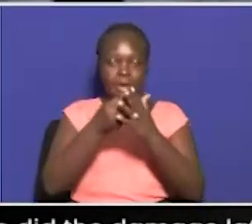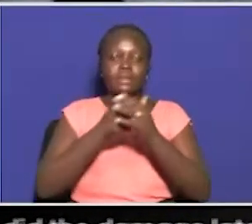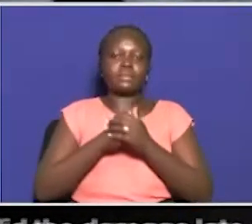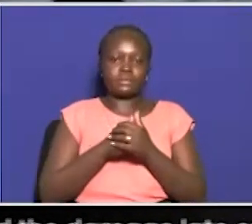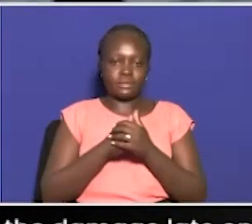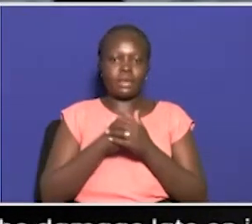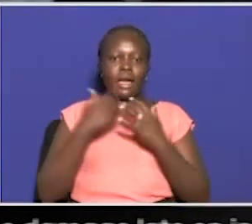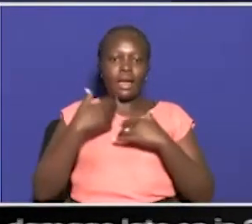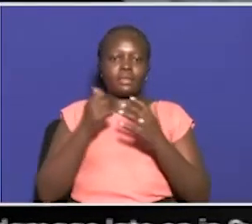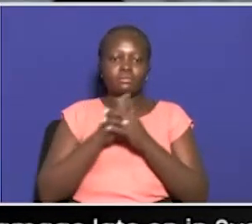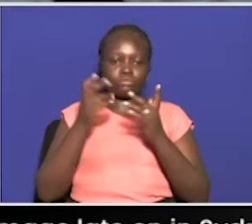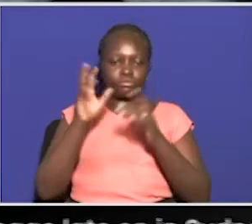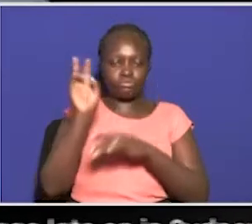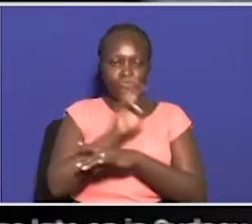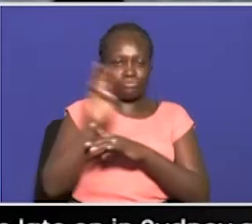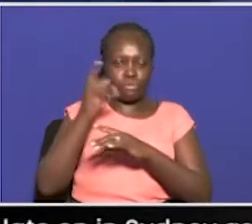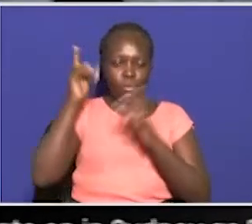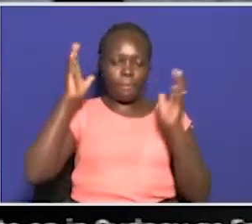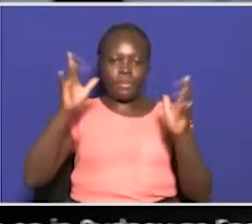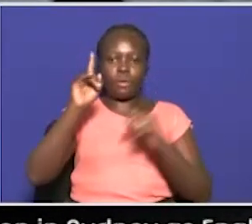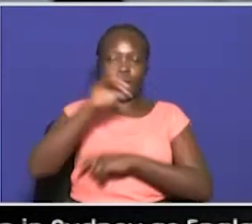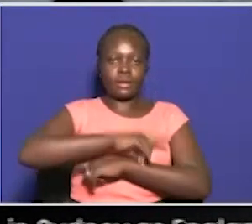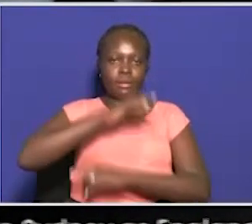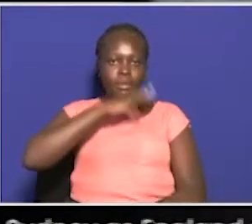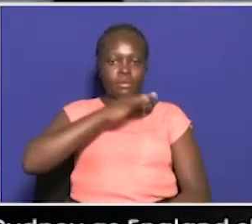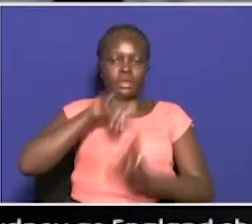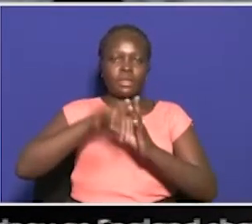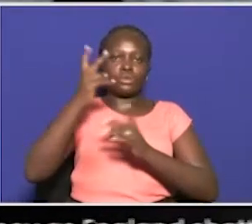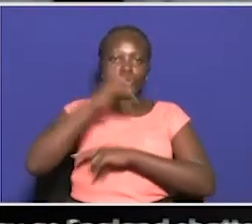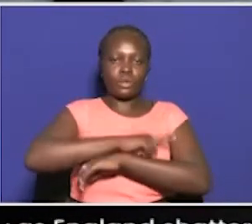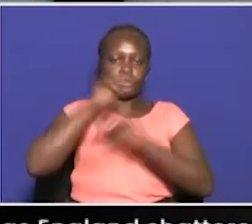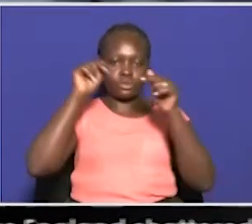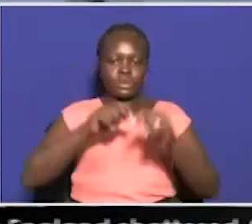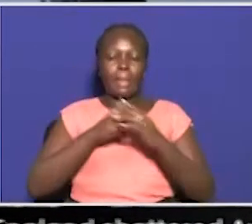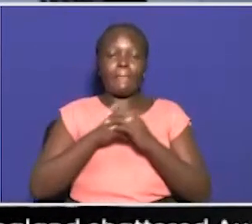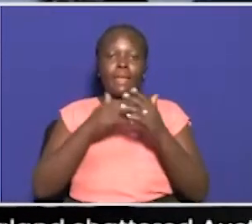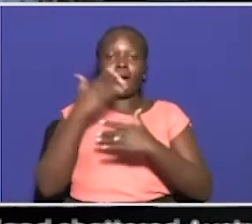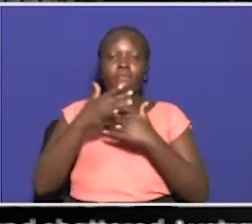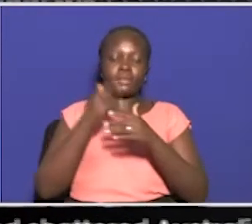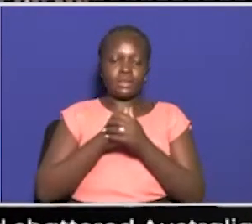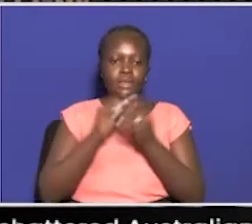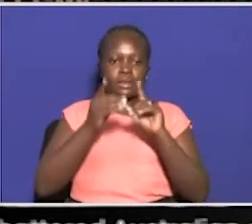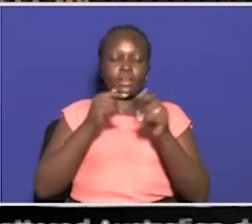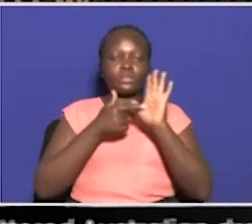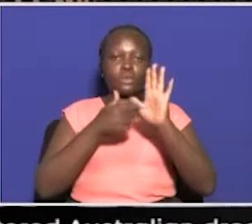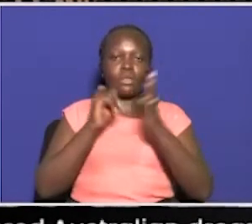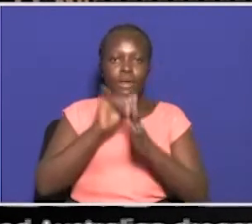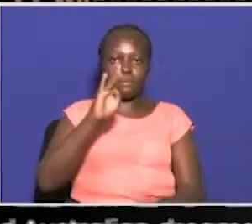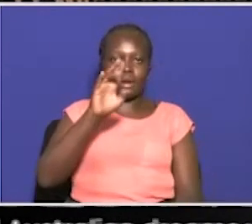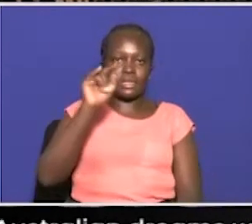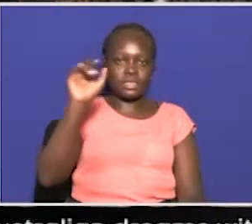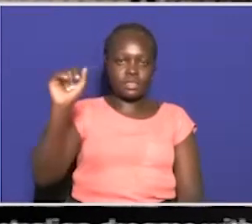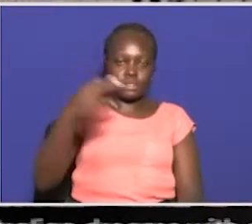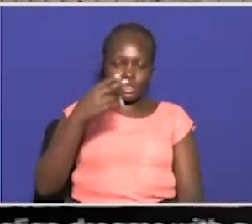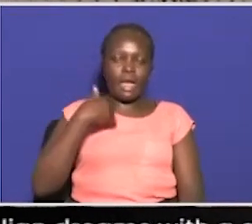has been on track for its biggest one-day gain in almost 2 weeks today, after data showed British core inflation